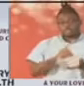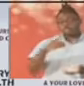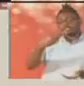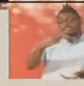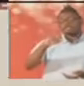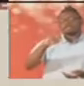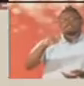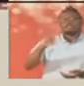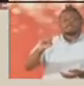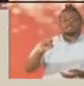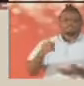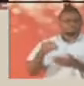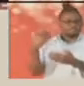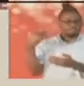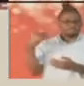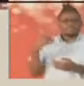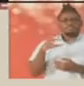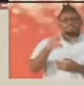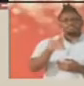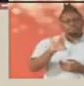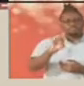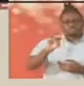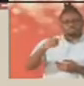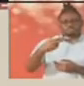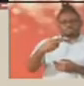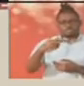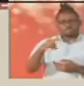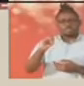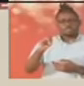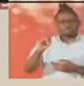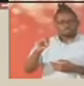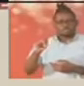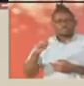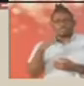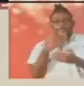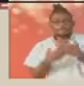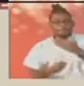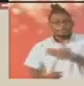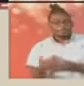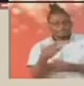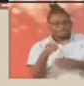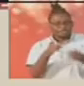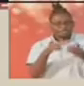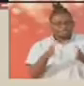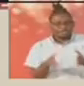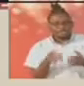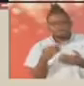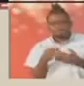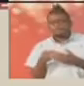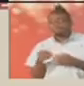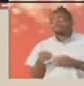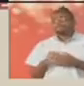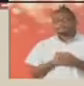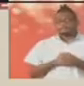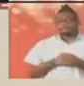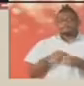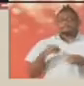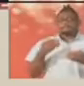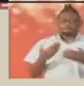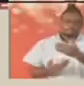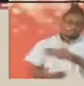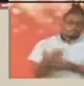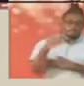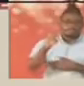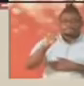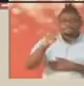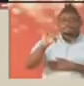Singh. Good morning, Ms. Candice Alcantara. Good morning to the media and to the viewing and listening public. Today